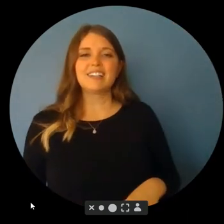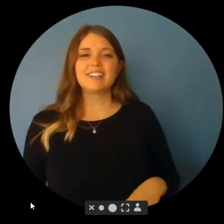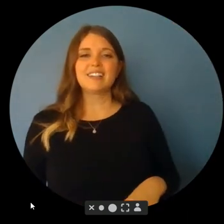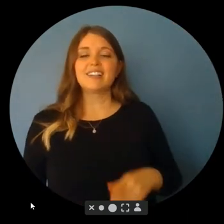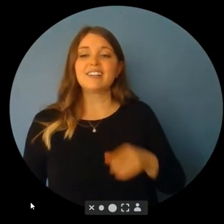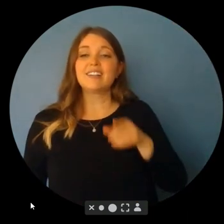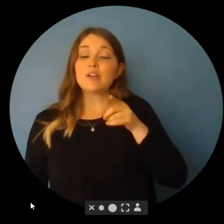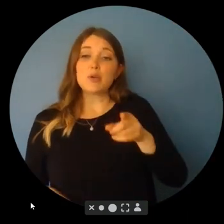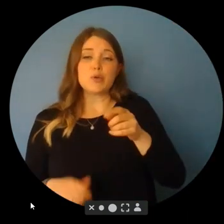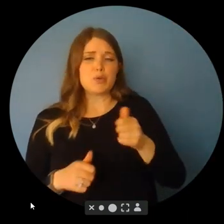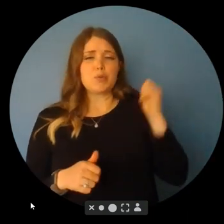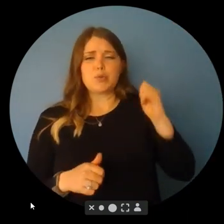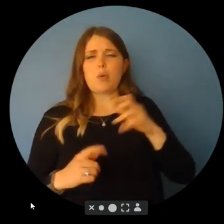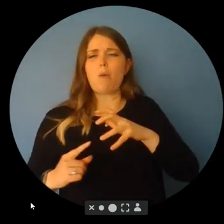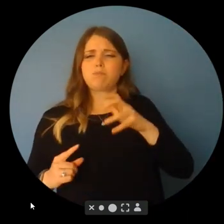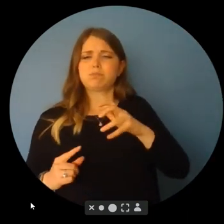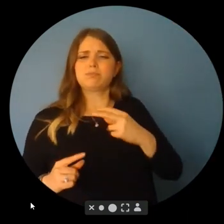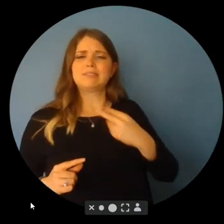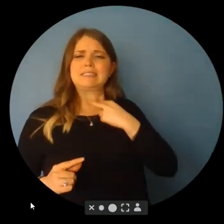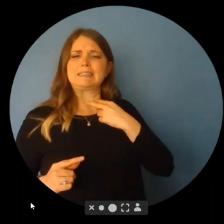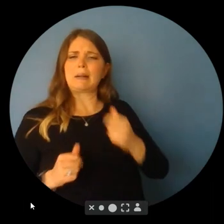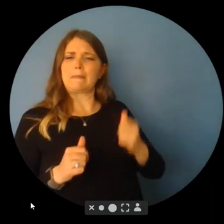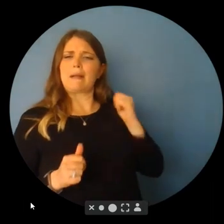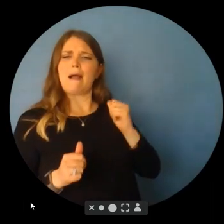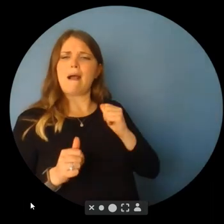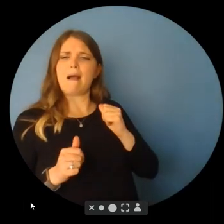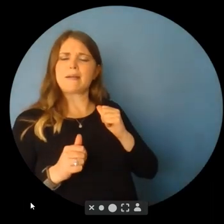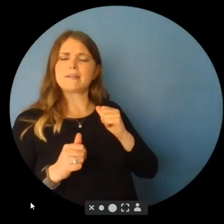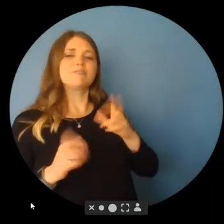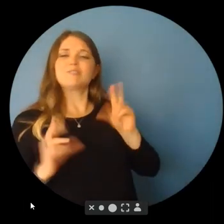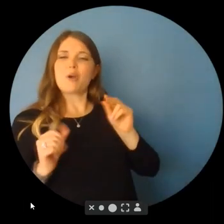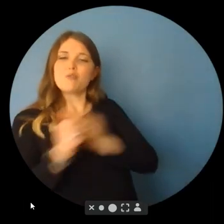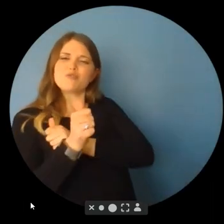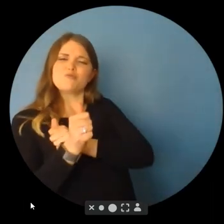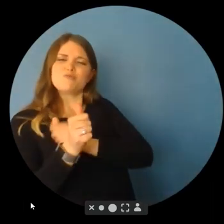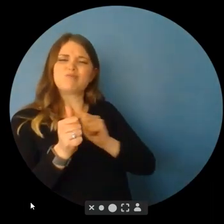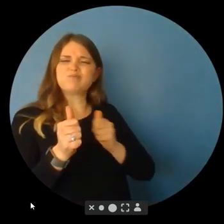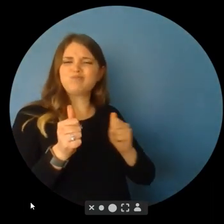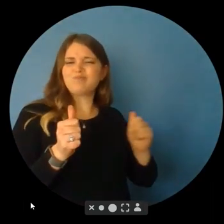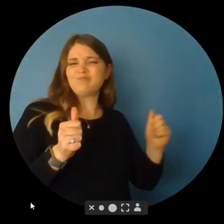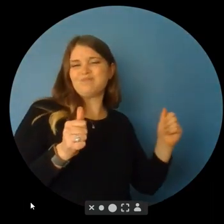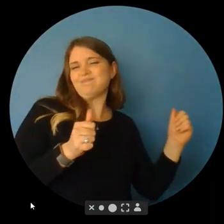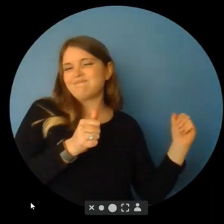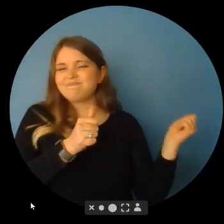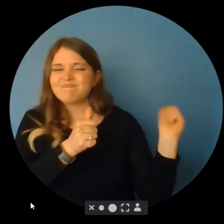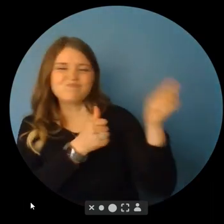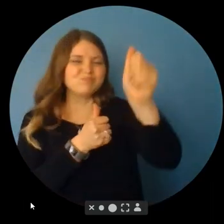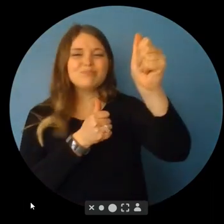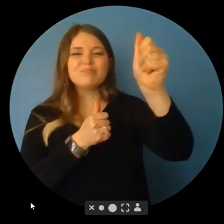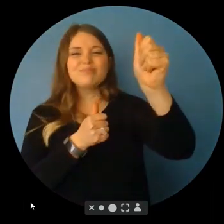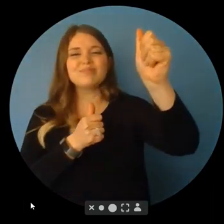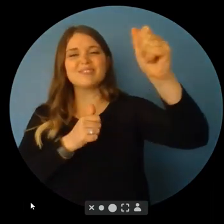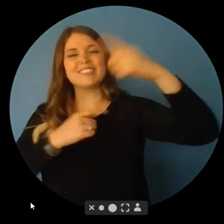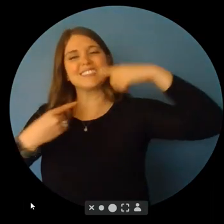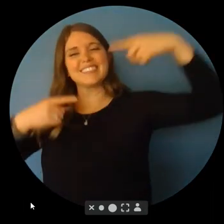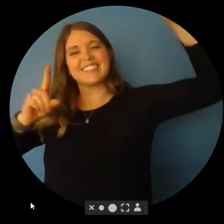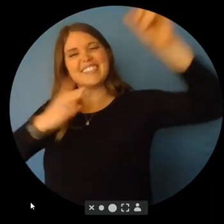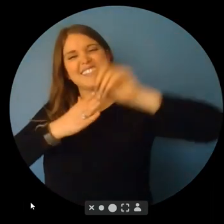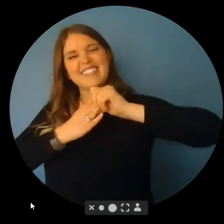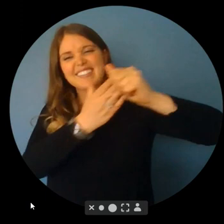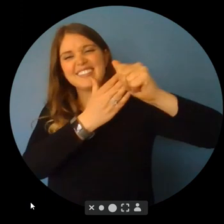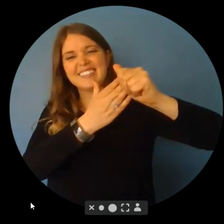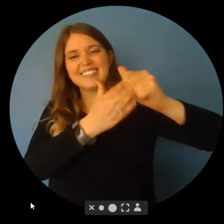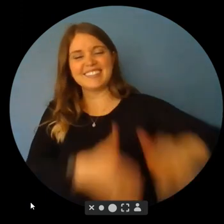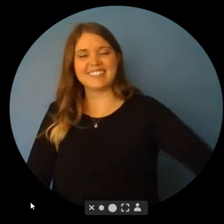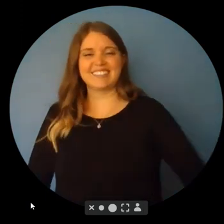You won't lag behind because you'll have the speed. You'll pass the whole gang and you'll soon take the